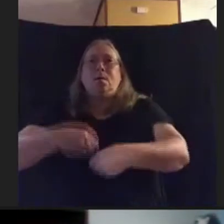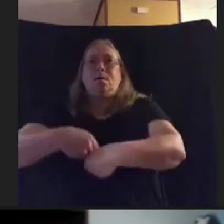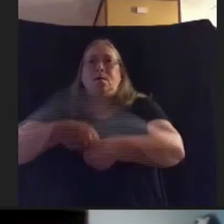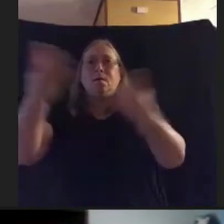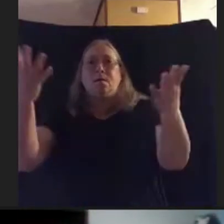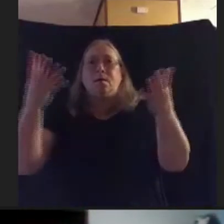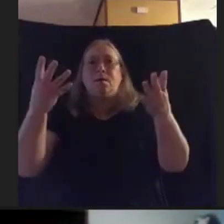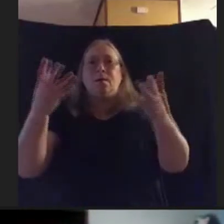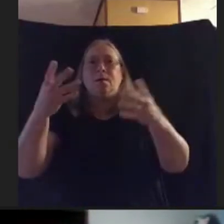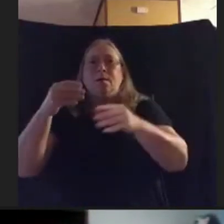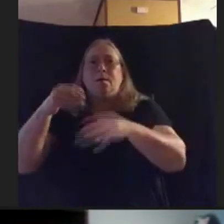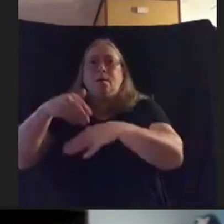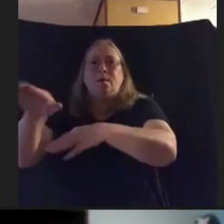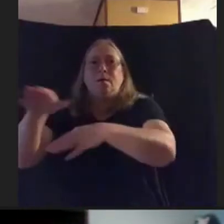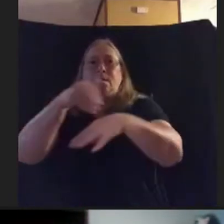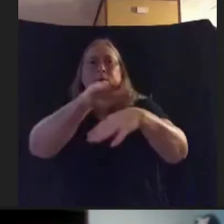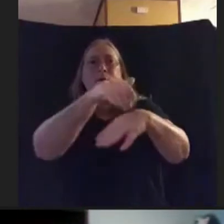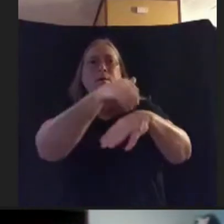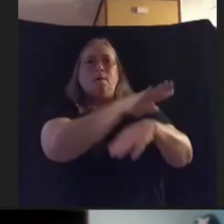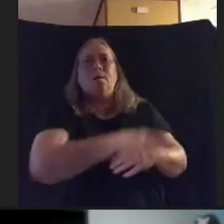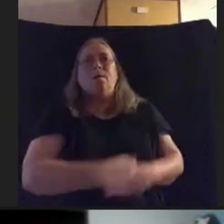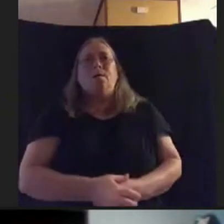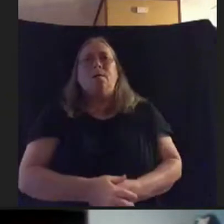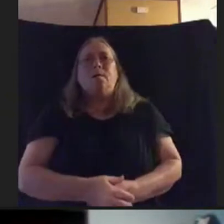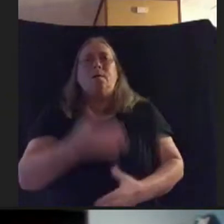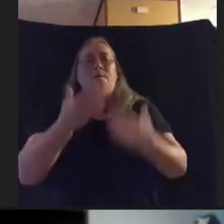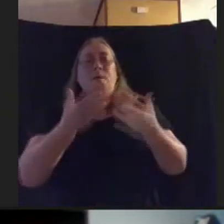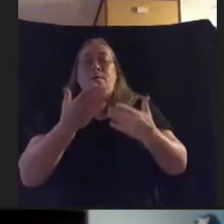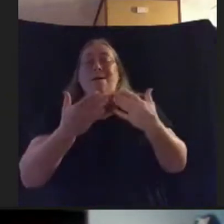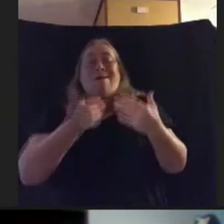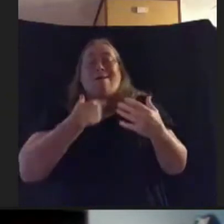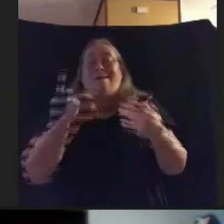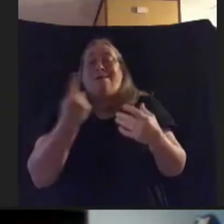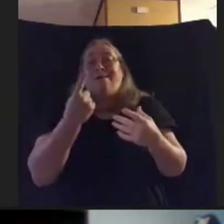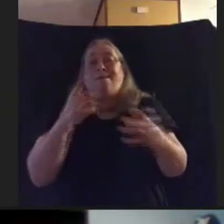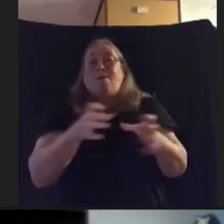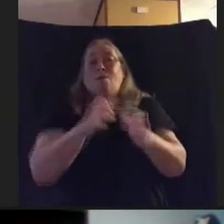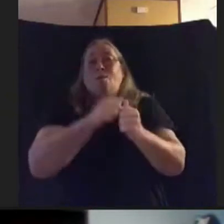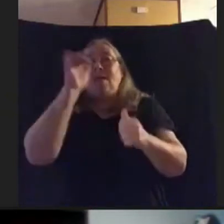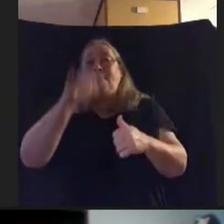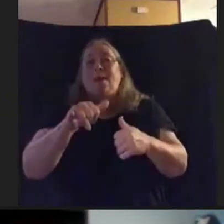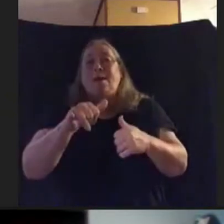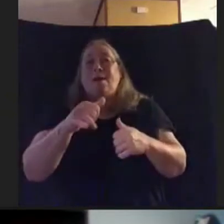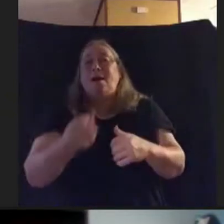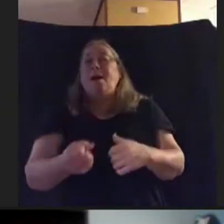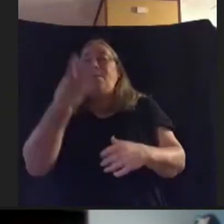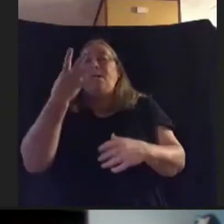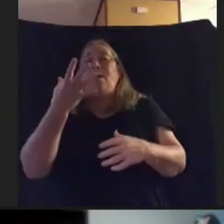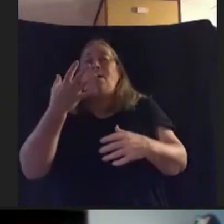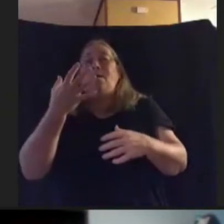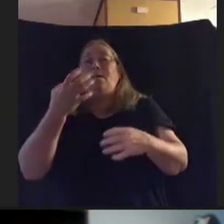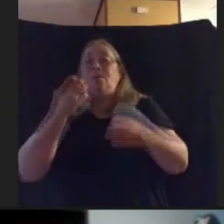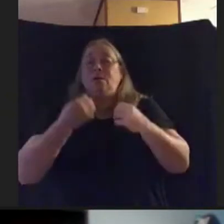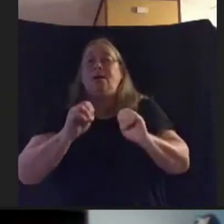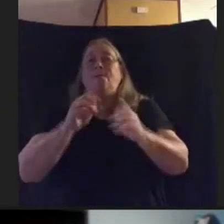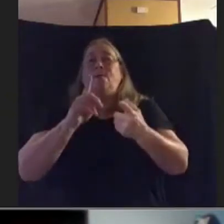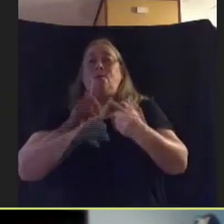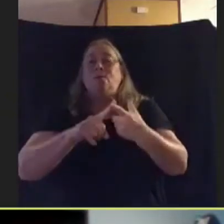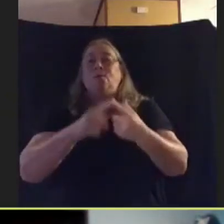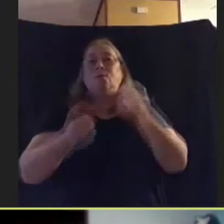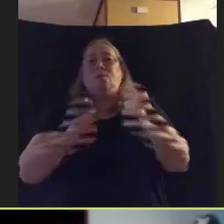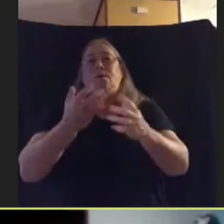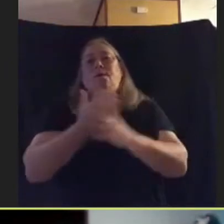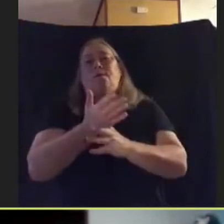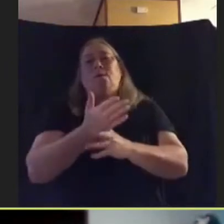So if I was to guess, it may have had something to do with the amount of effort that's going forward in the drive-throughs. Okay, yeah.